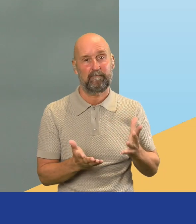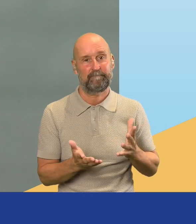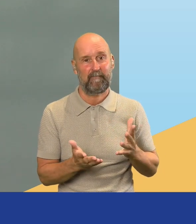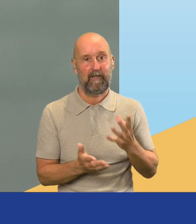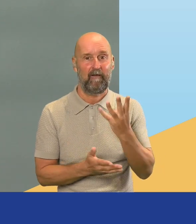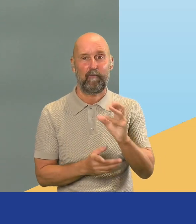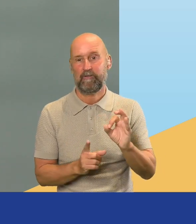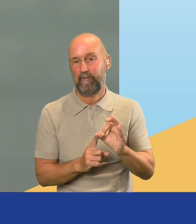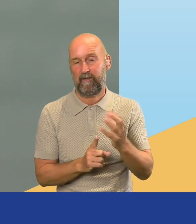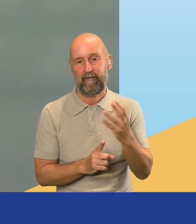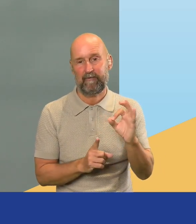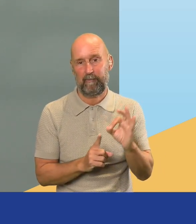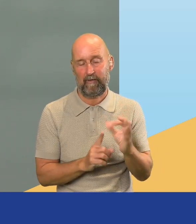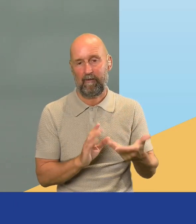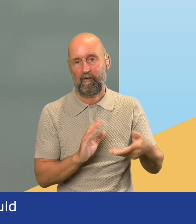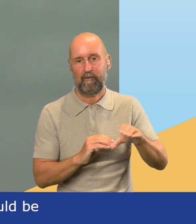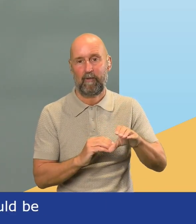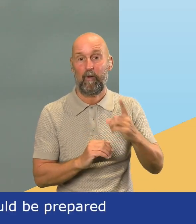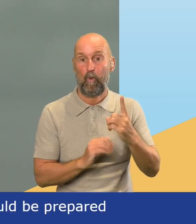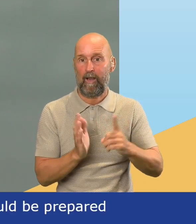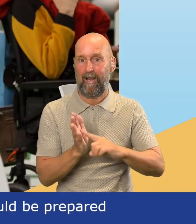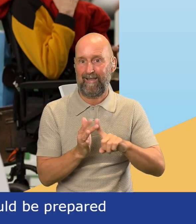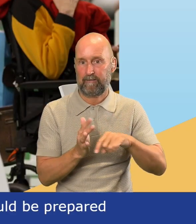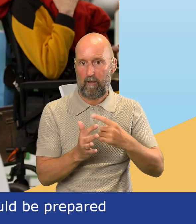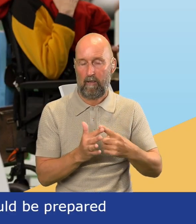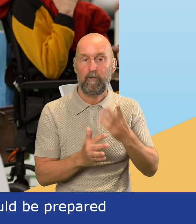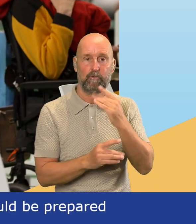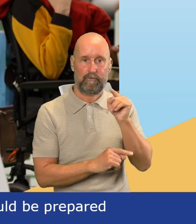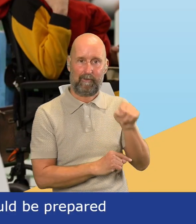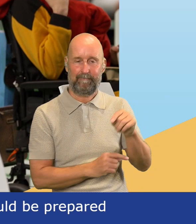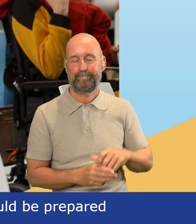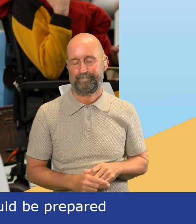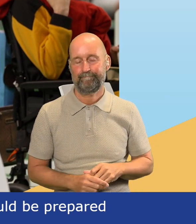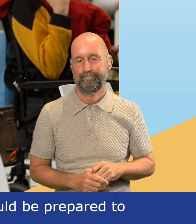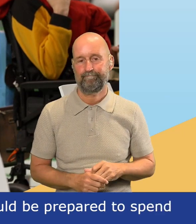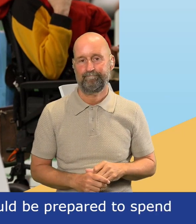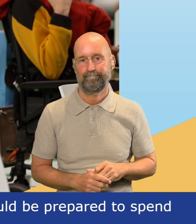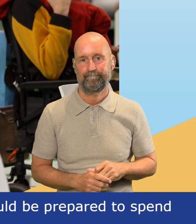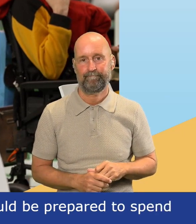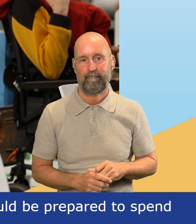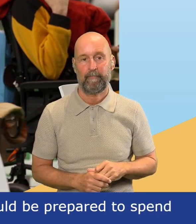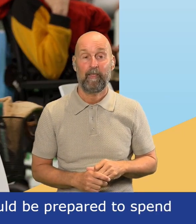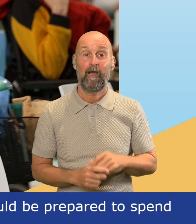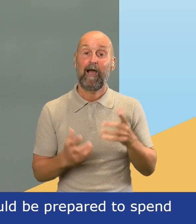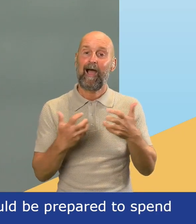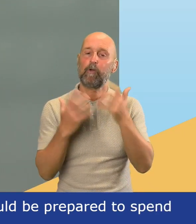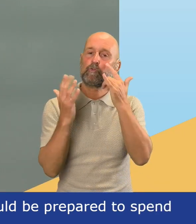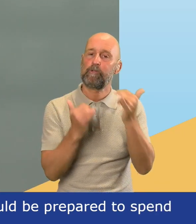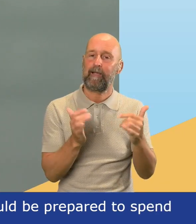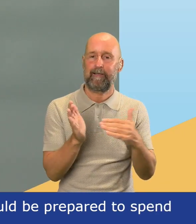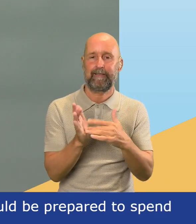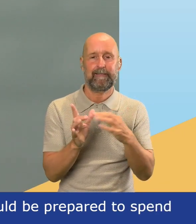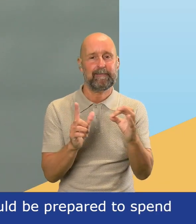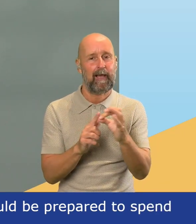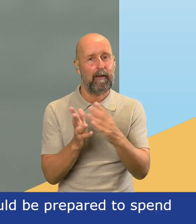40 pence, 50 pence per litre in order to use that facility. I guess one way of checking that is through ZapMap. They